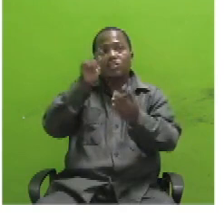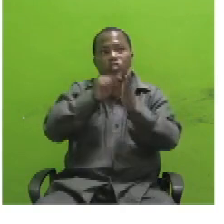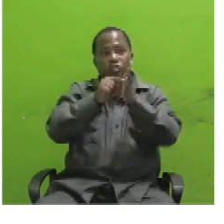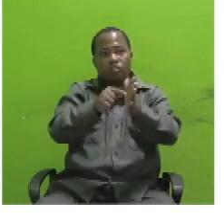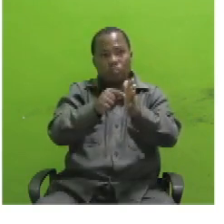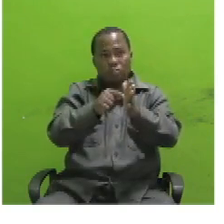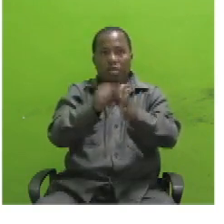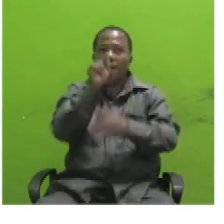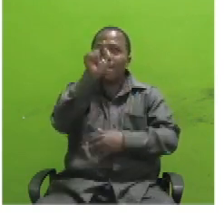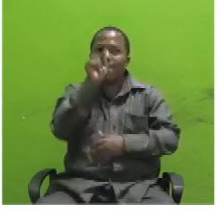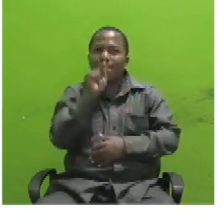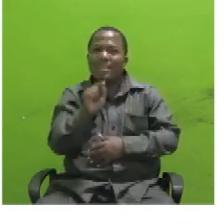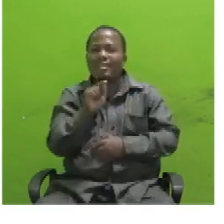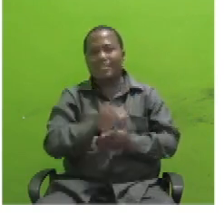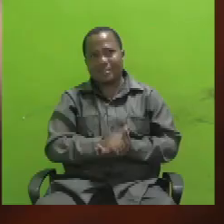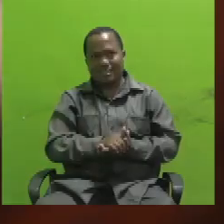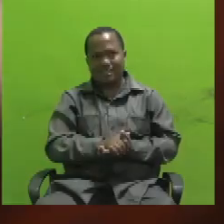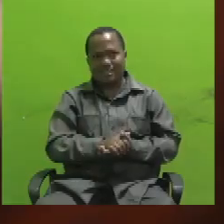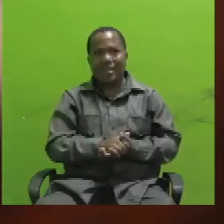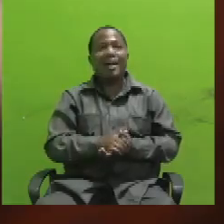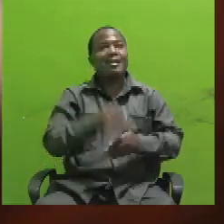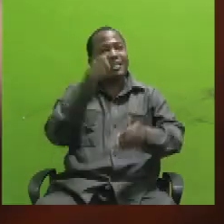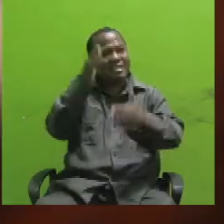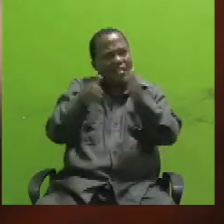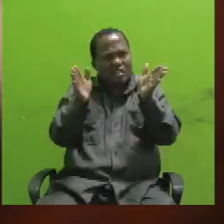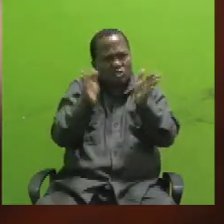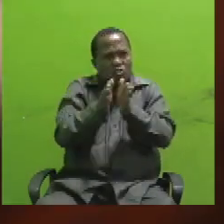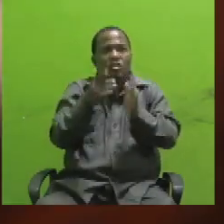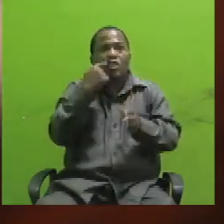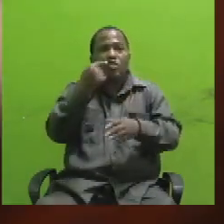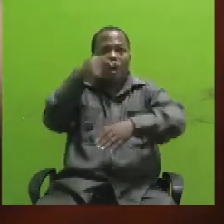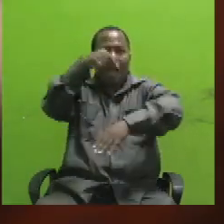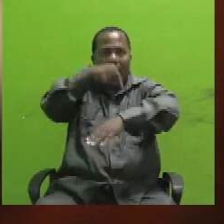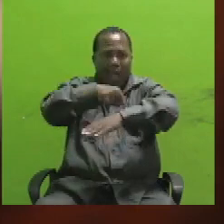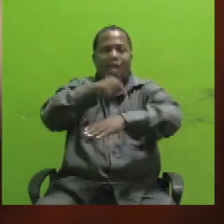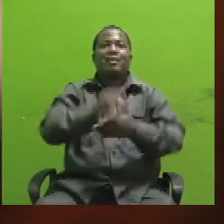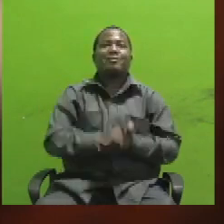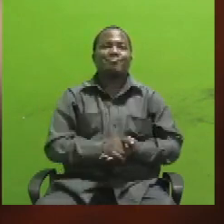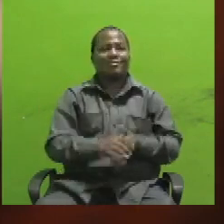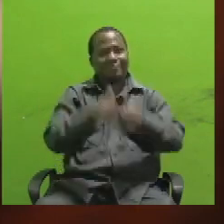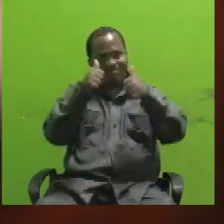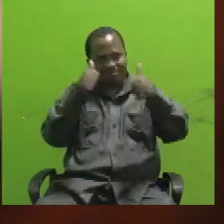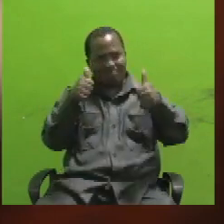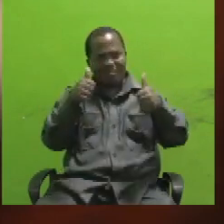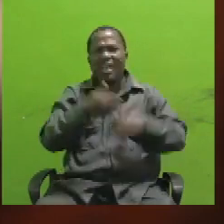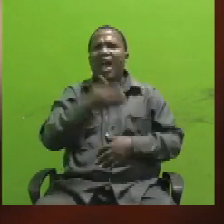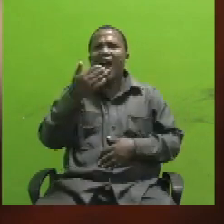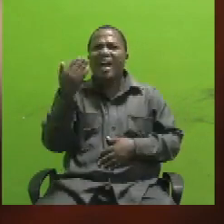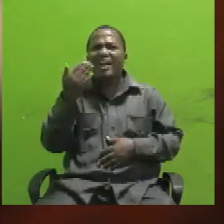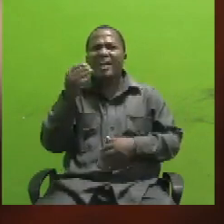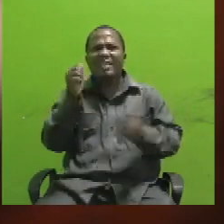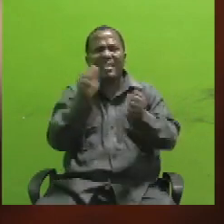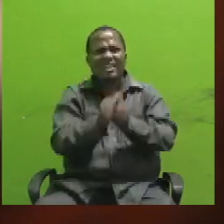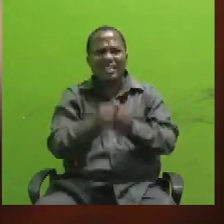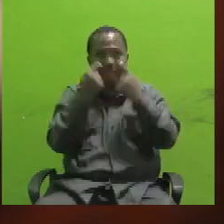hand points hours. Are we together? Excellent. What is another thing can be